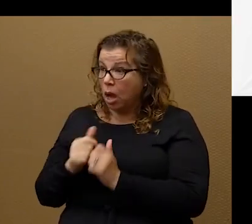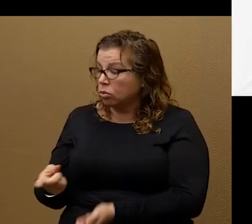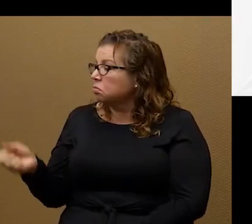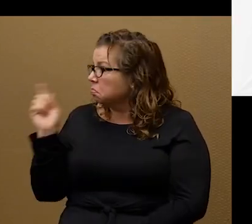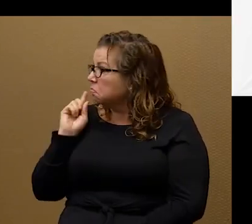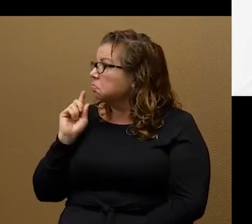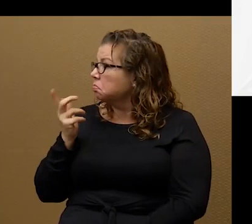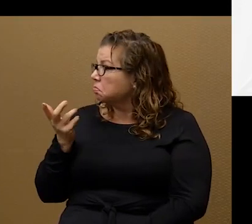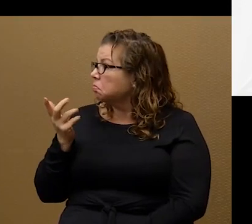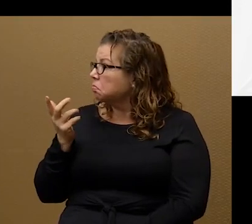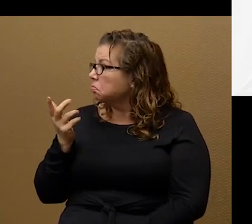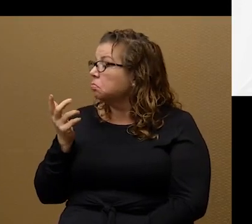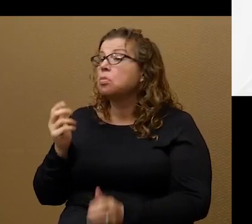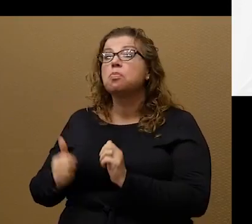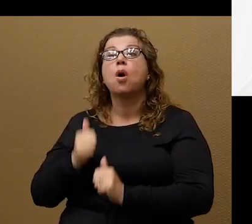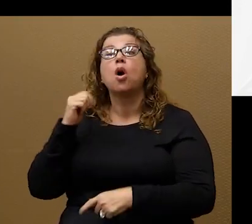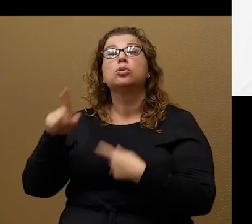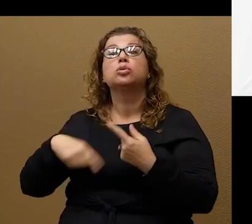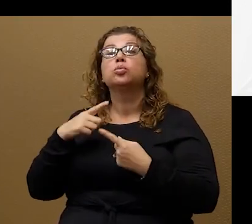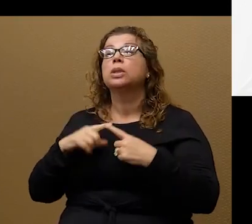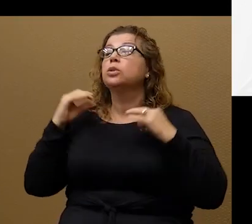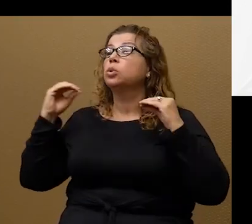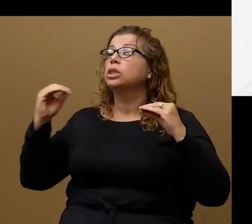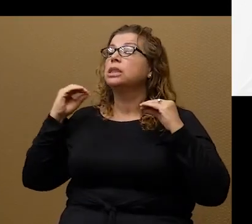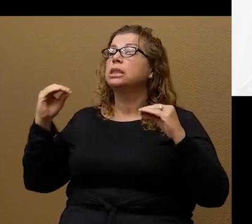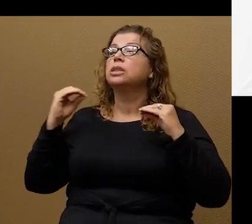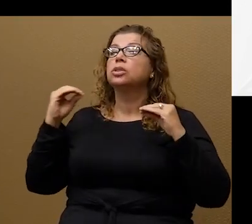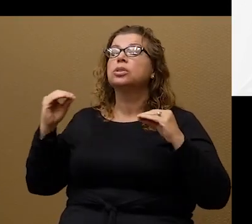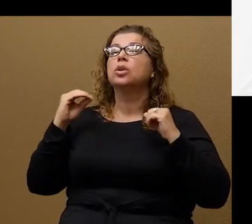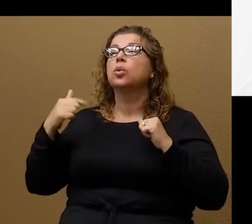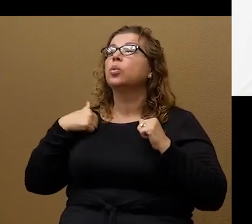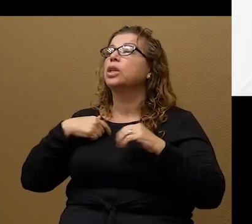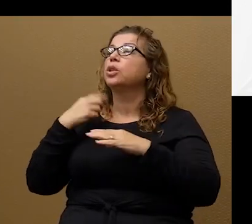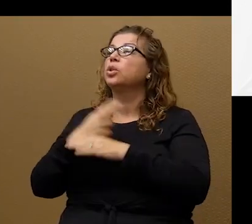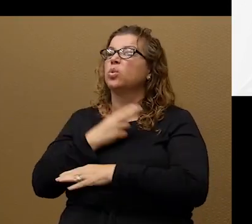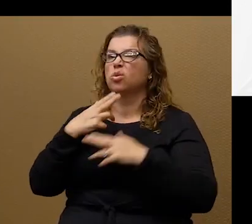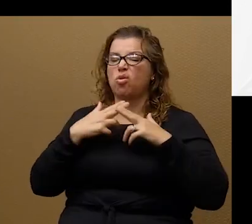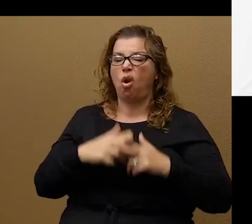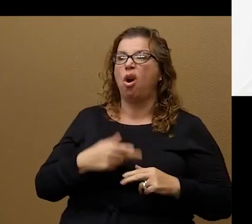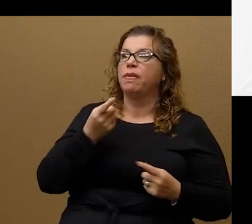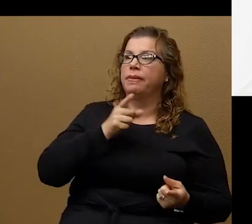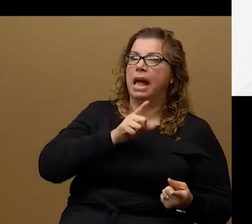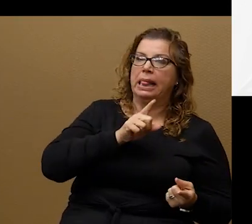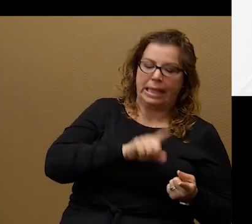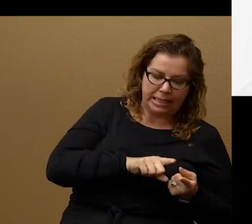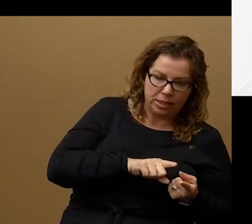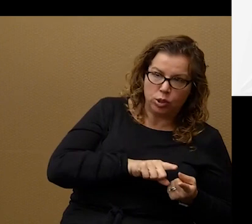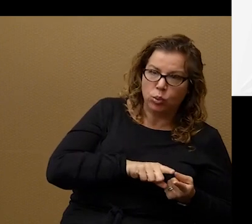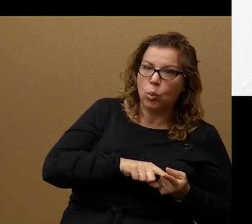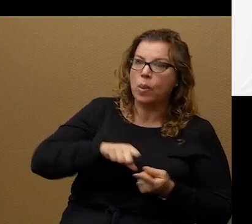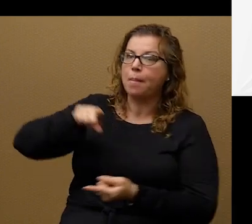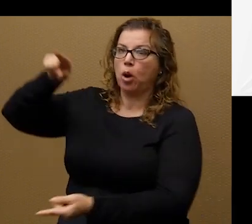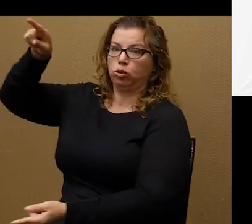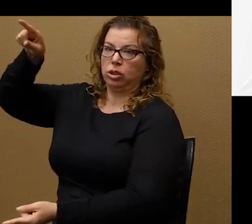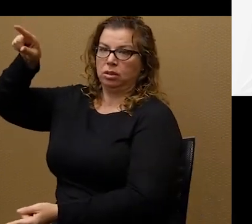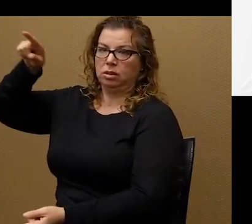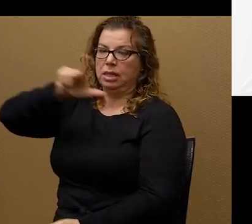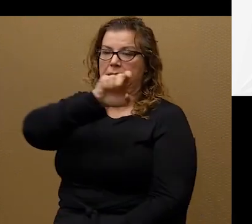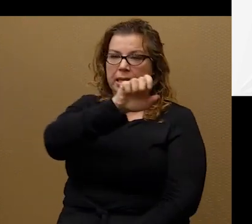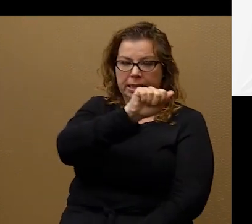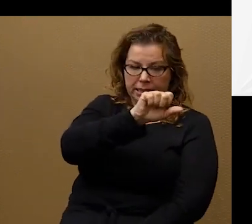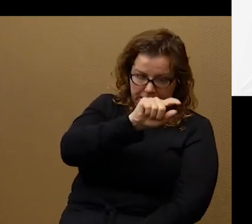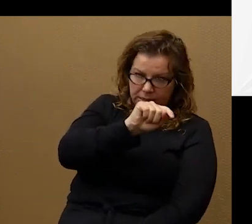us, when we teach, we use a least to most prompting. So if someone,